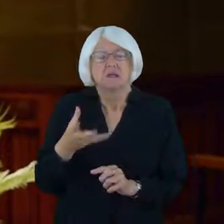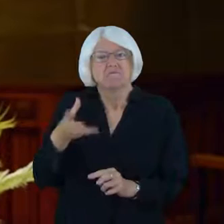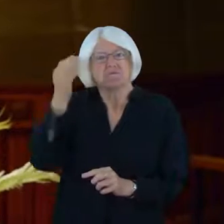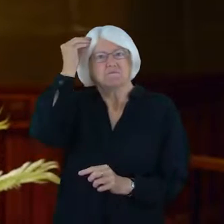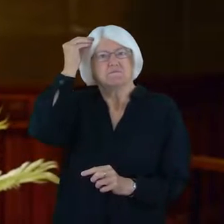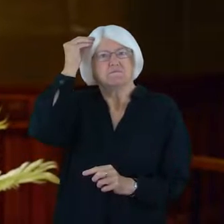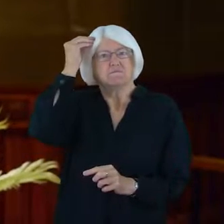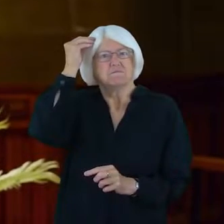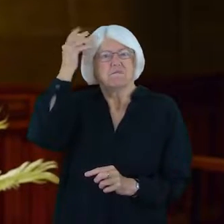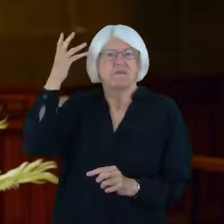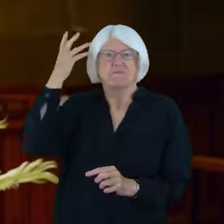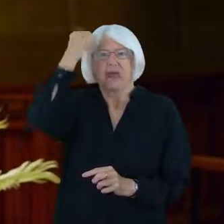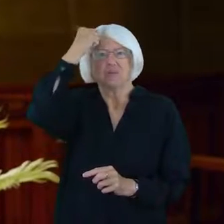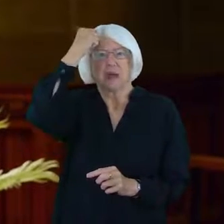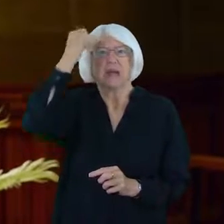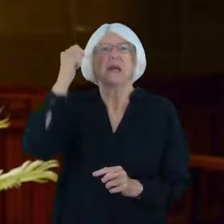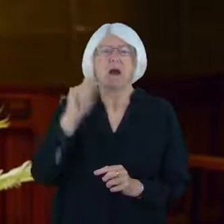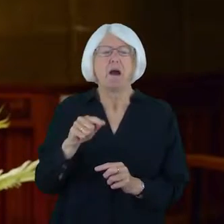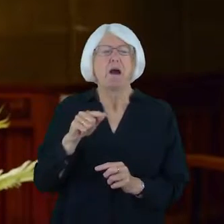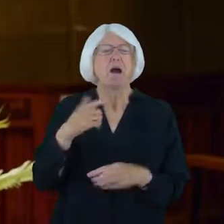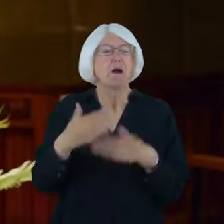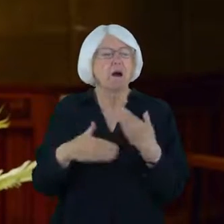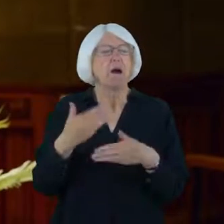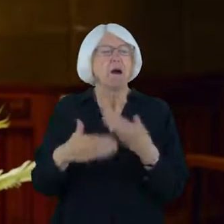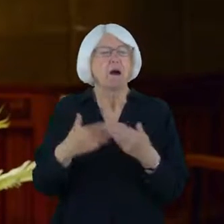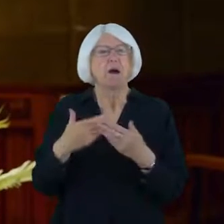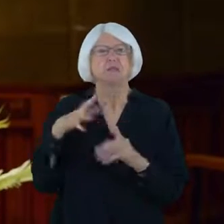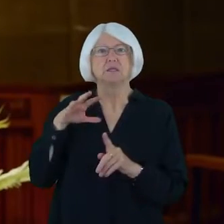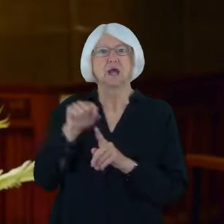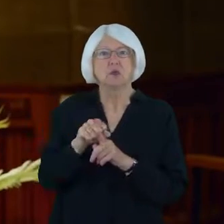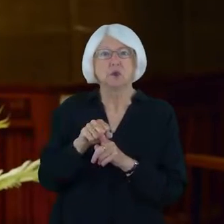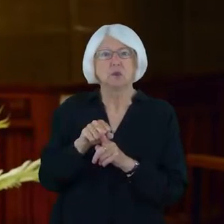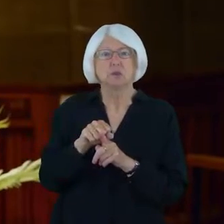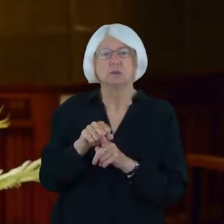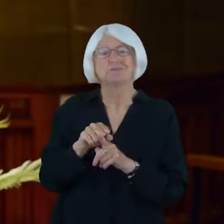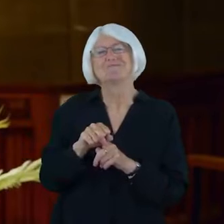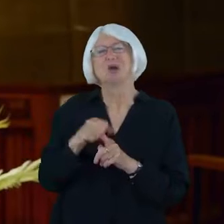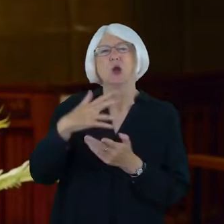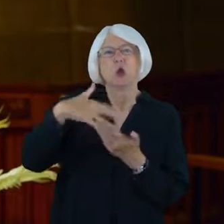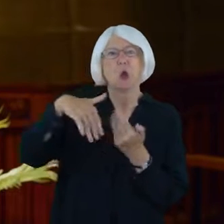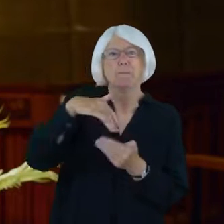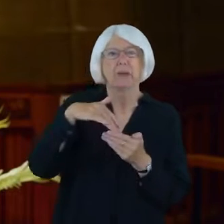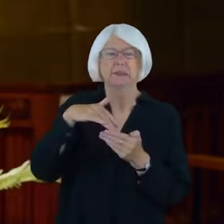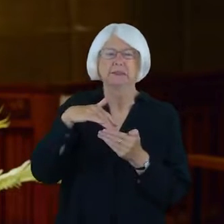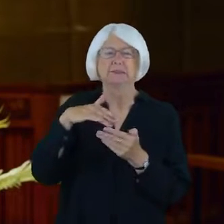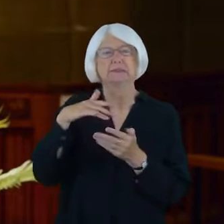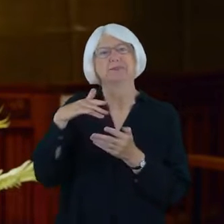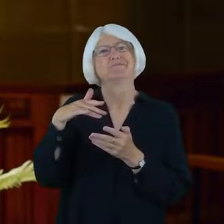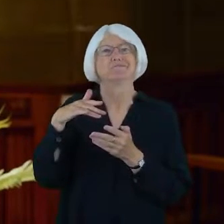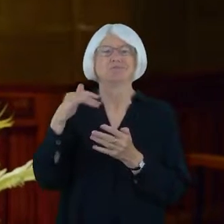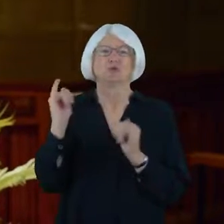As my mental health declined, I was diagnosed with complex post-traumatic stress disorder, or CPTSD.